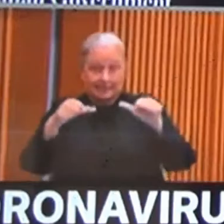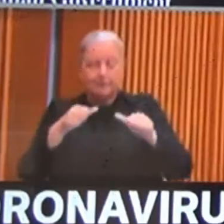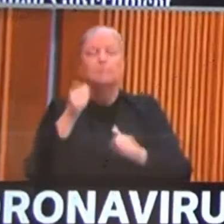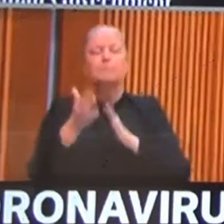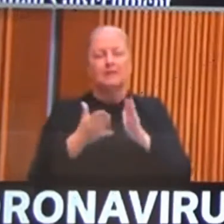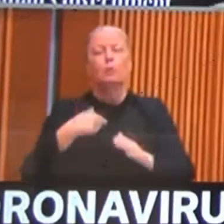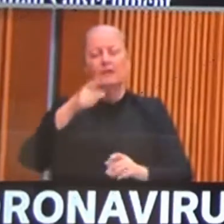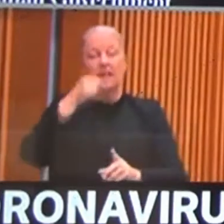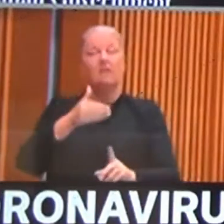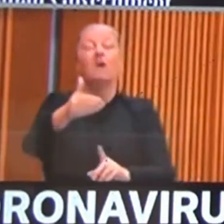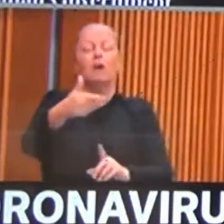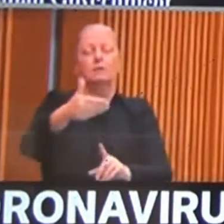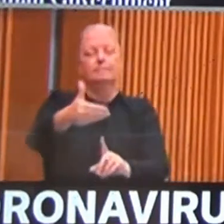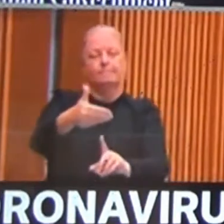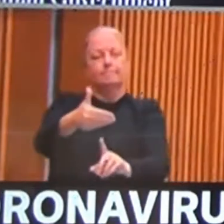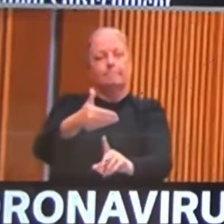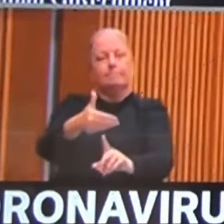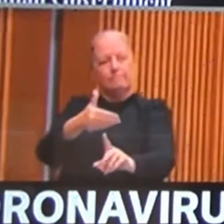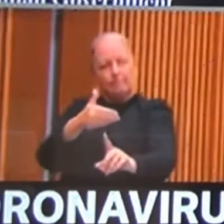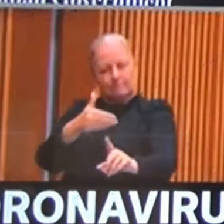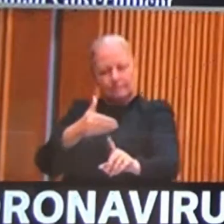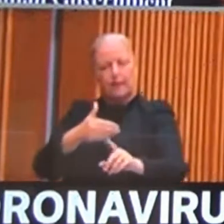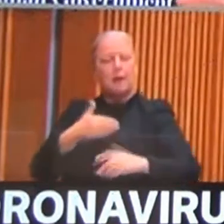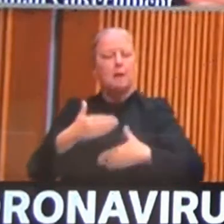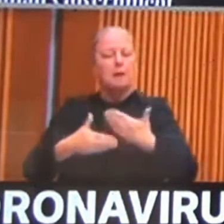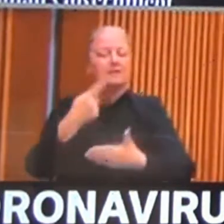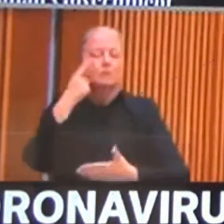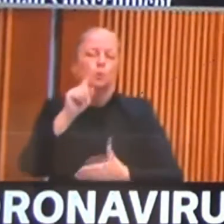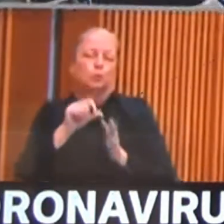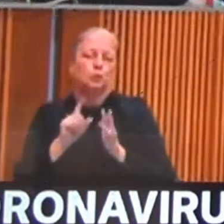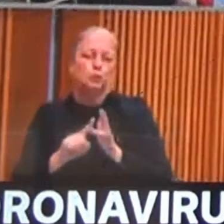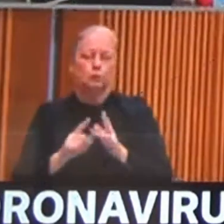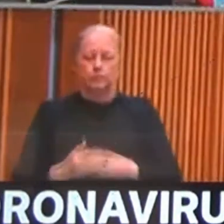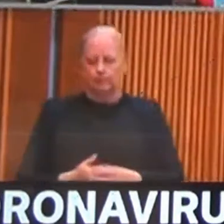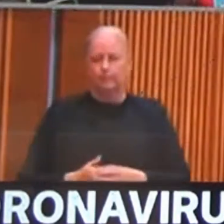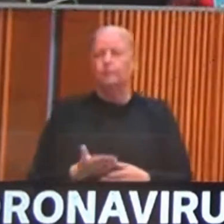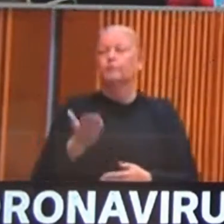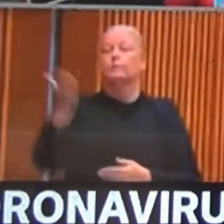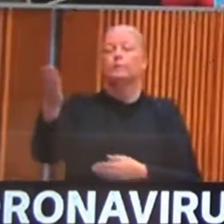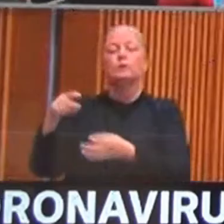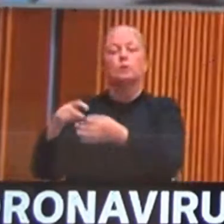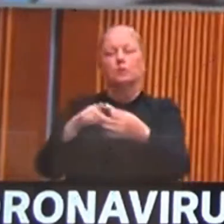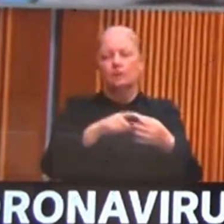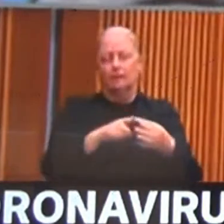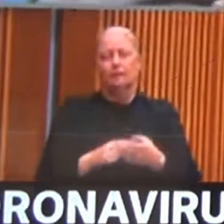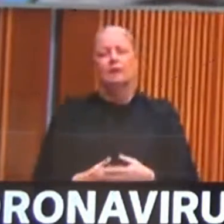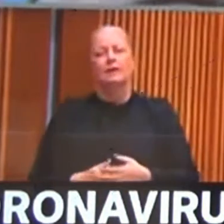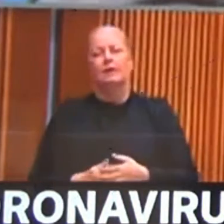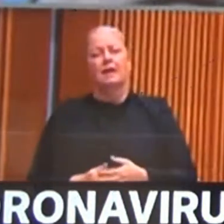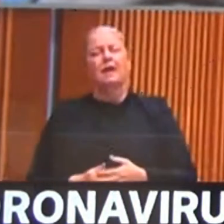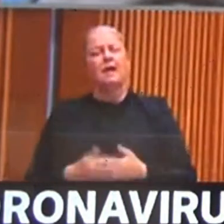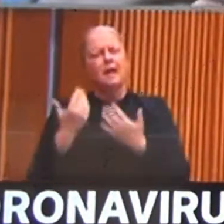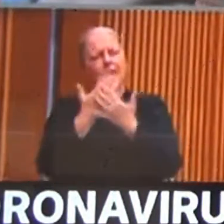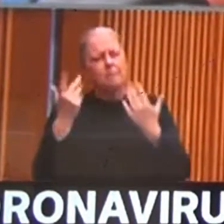opportunity to take those first gentle steps out. How many healthcare workers are reporting that they've been threatened